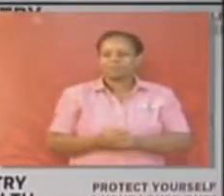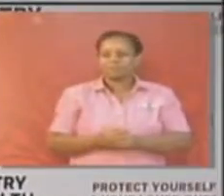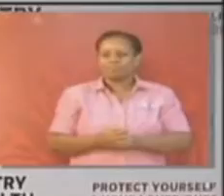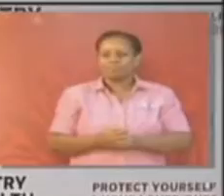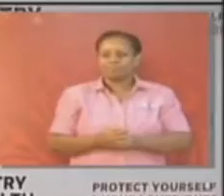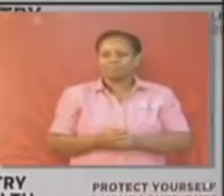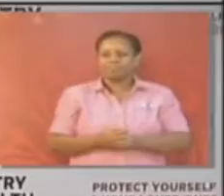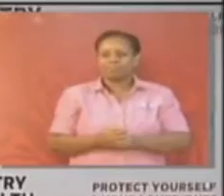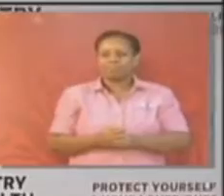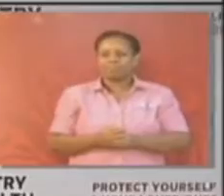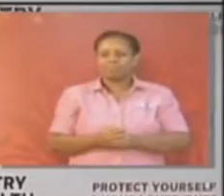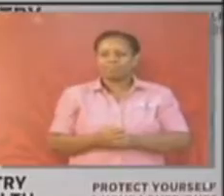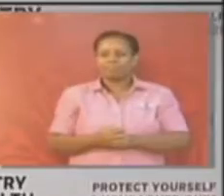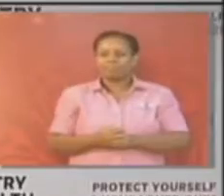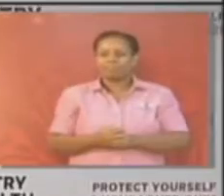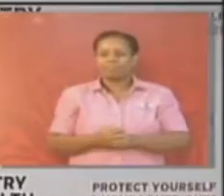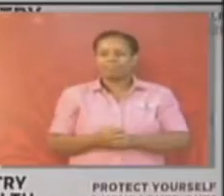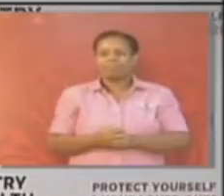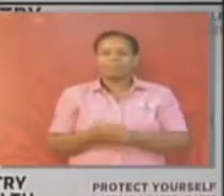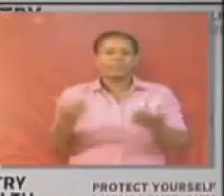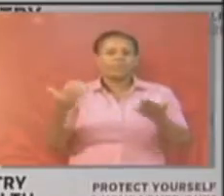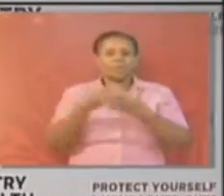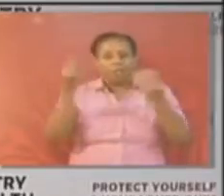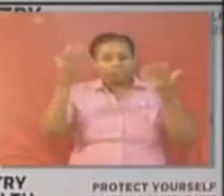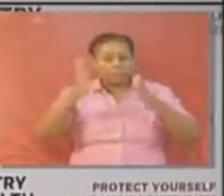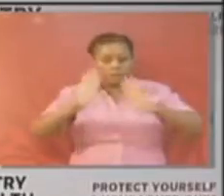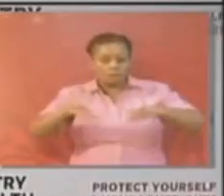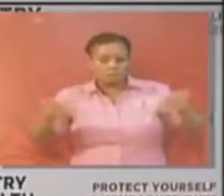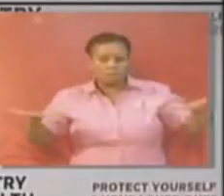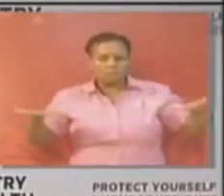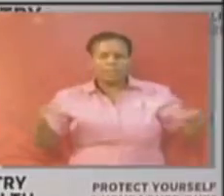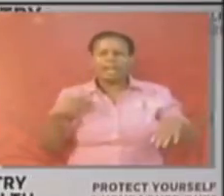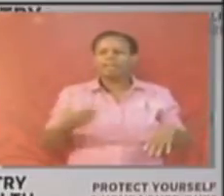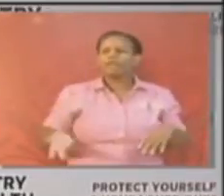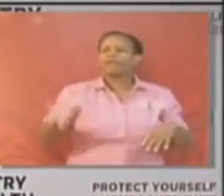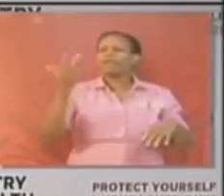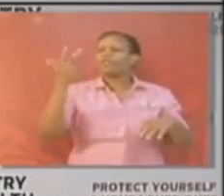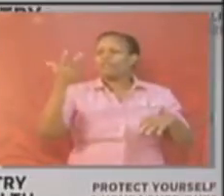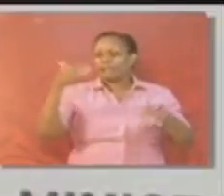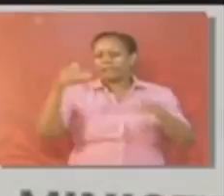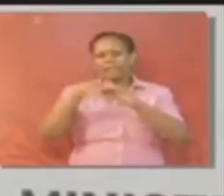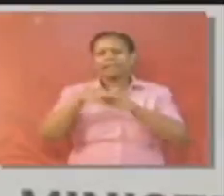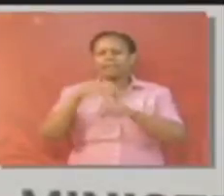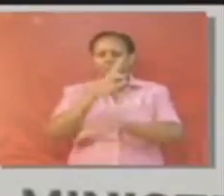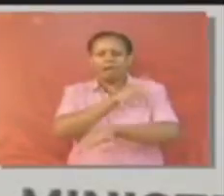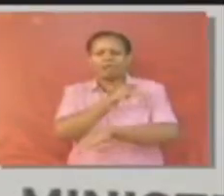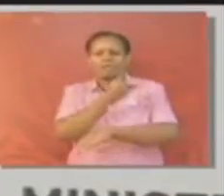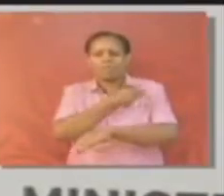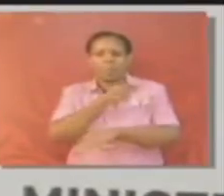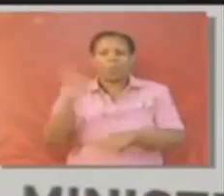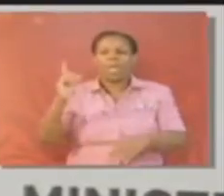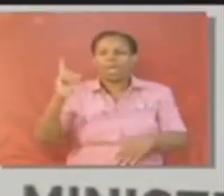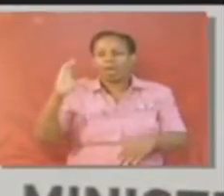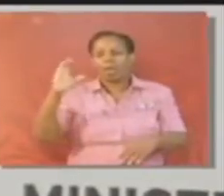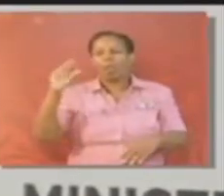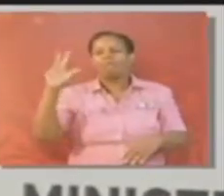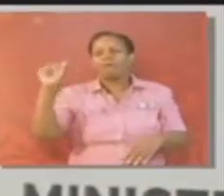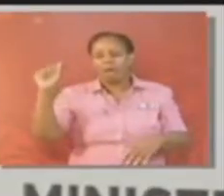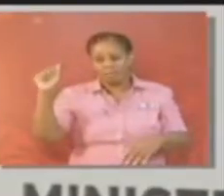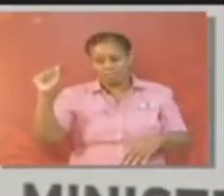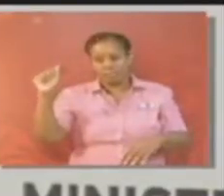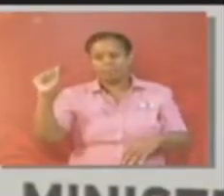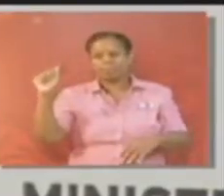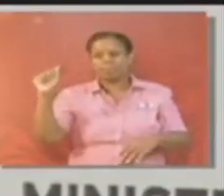children, so we have 3 children in hospital at this point, all in Couva, at the Couva facility. 2 of them would have had